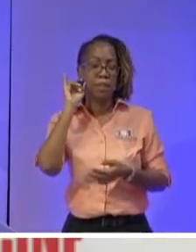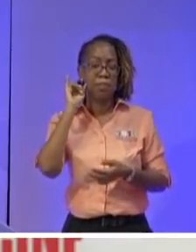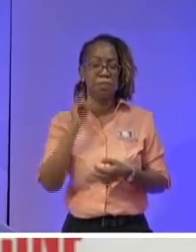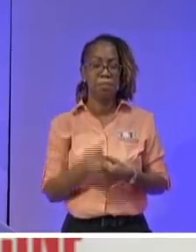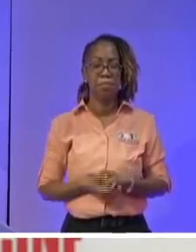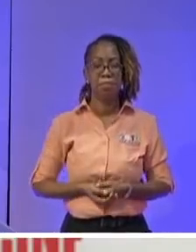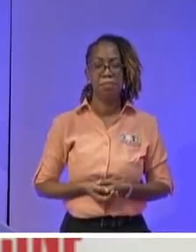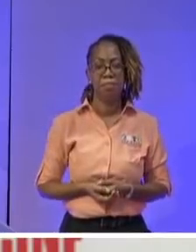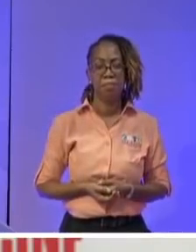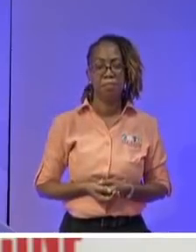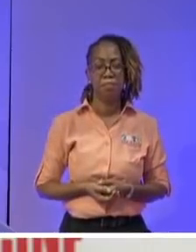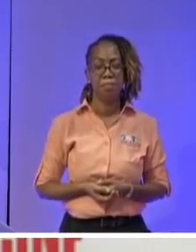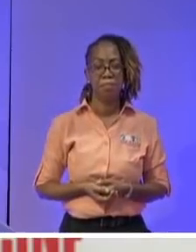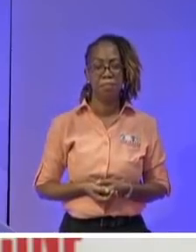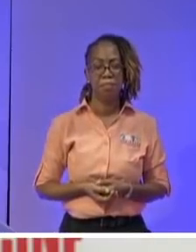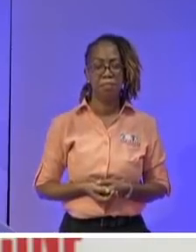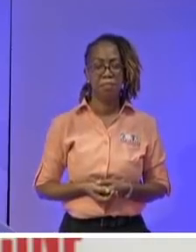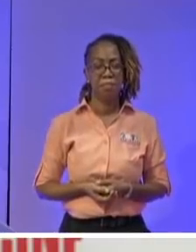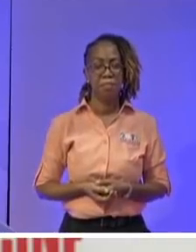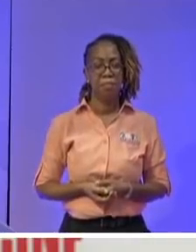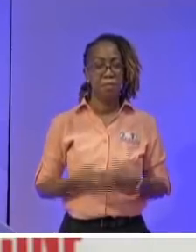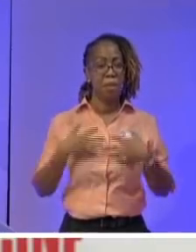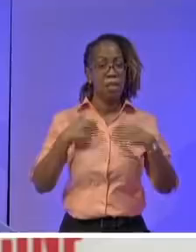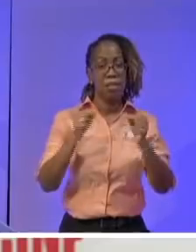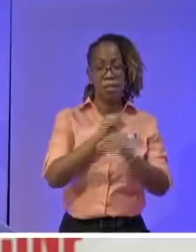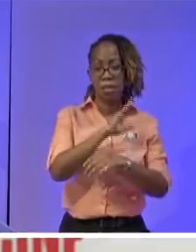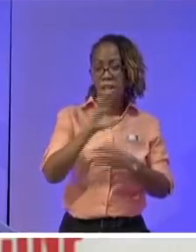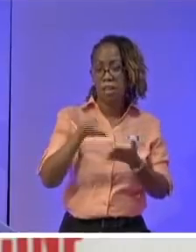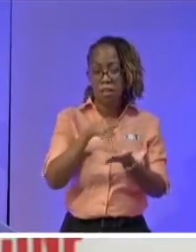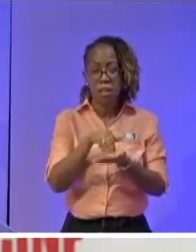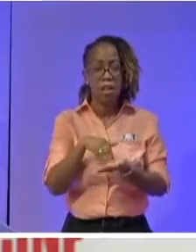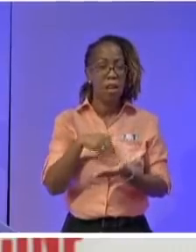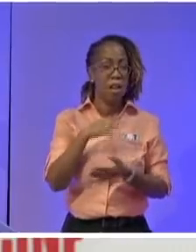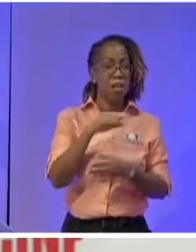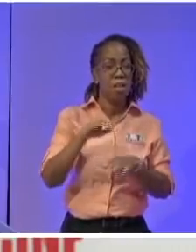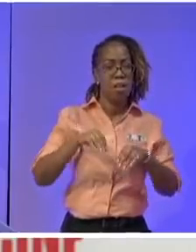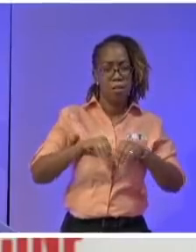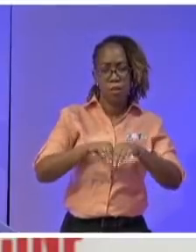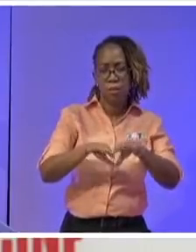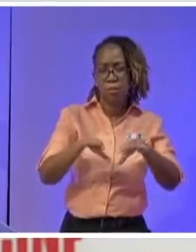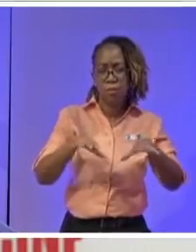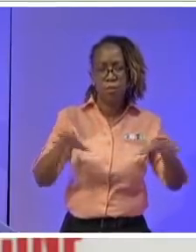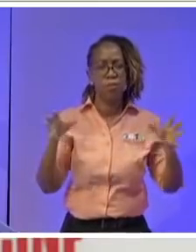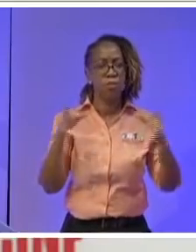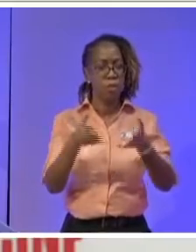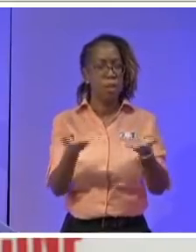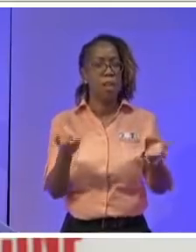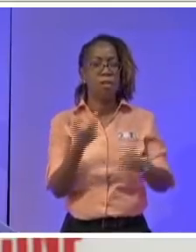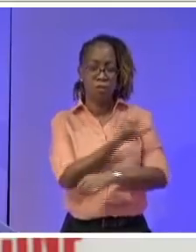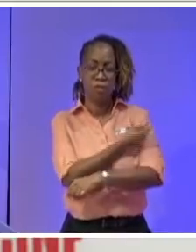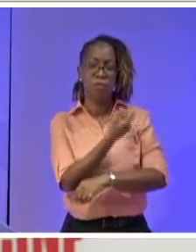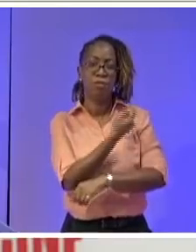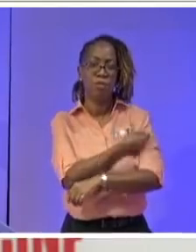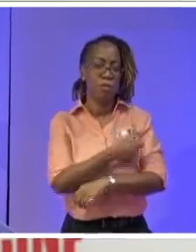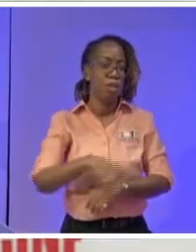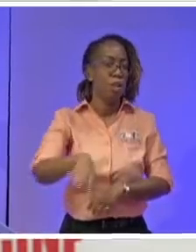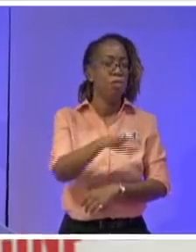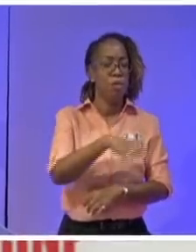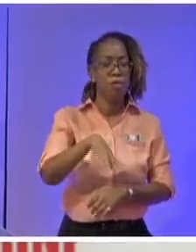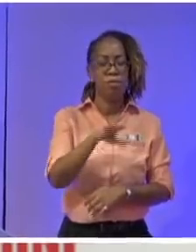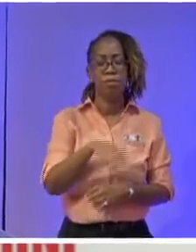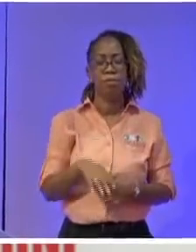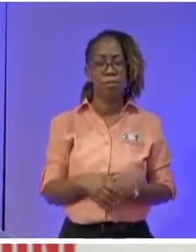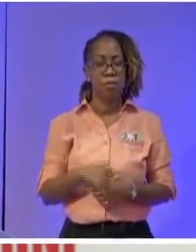sites and the health centers. Yesterday, between first shots, we did